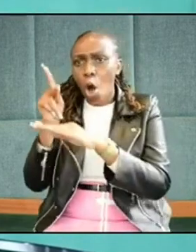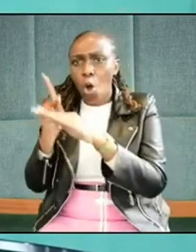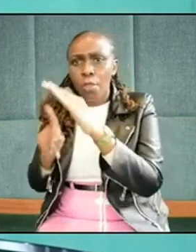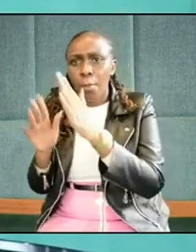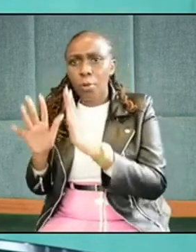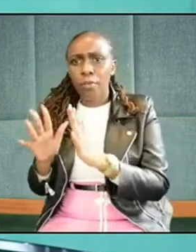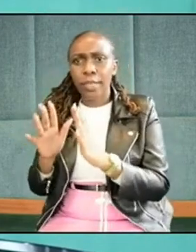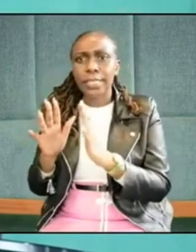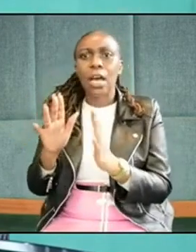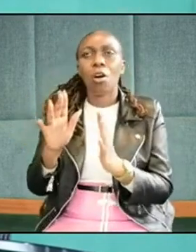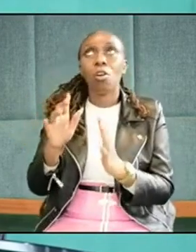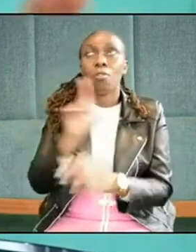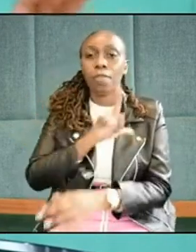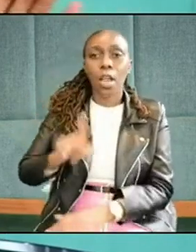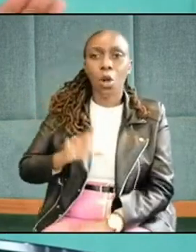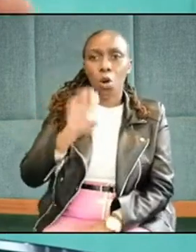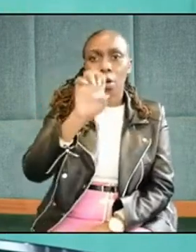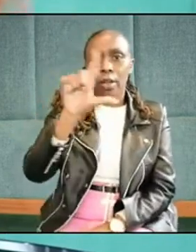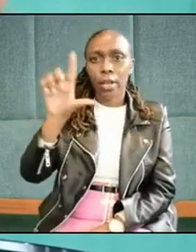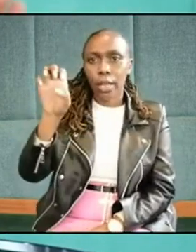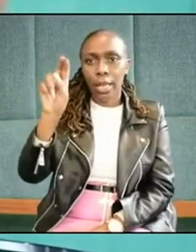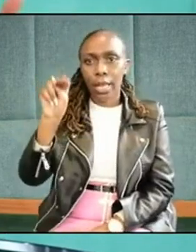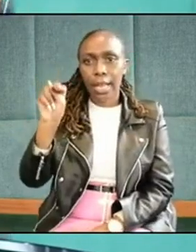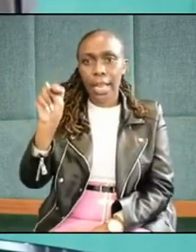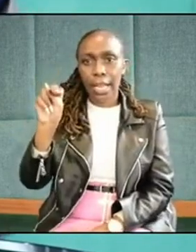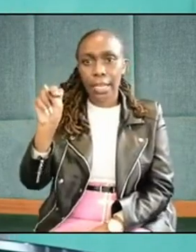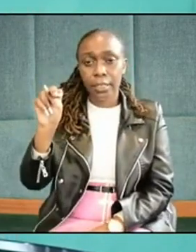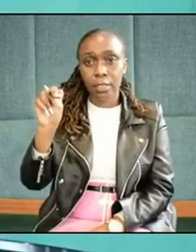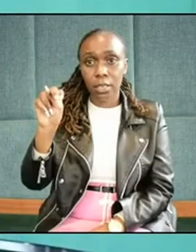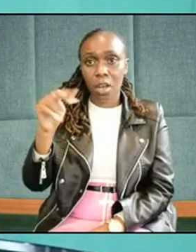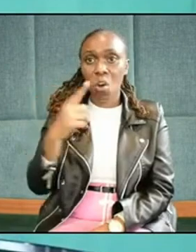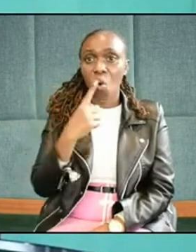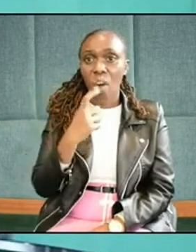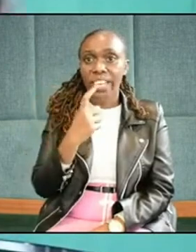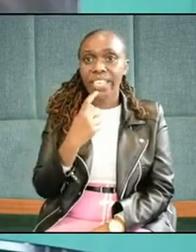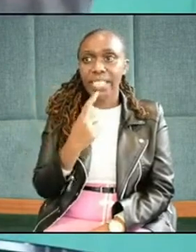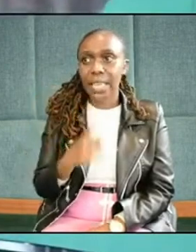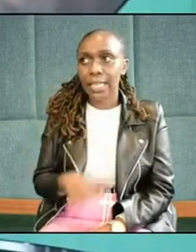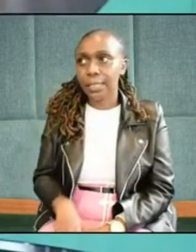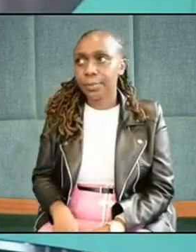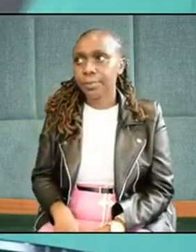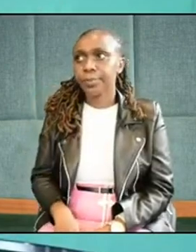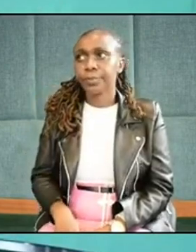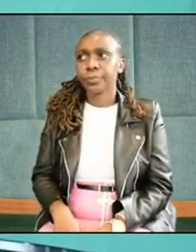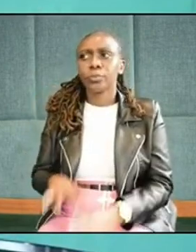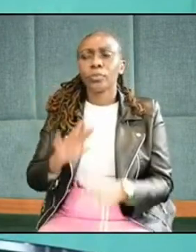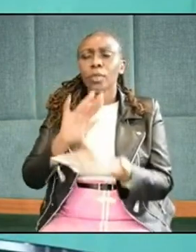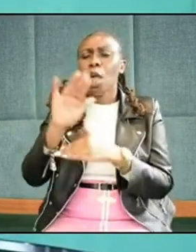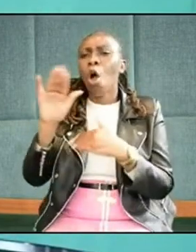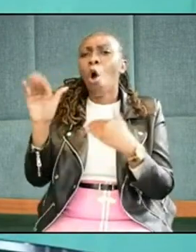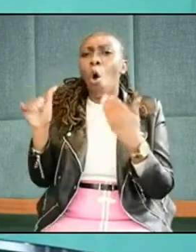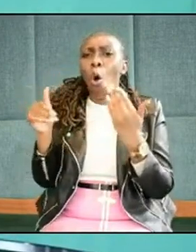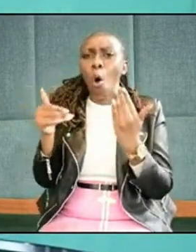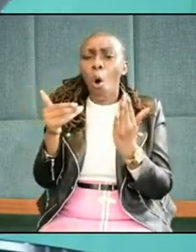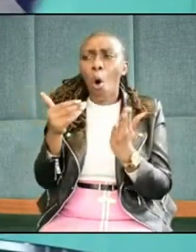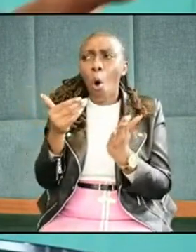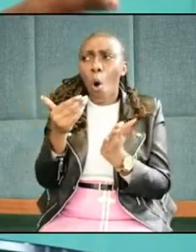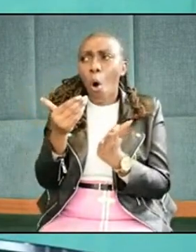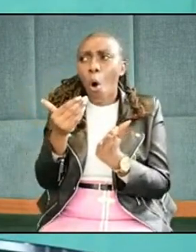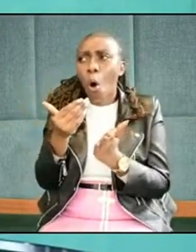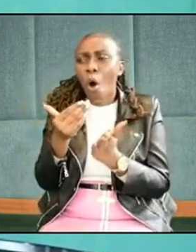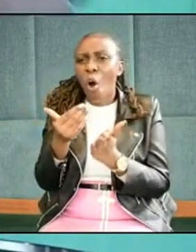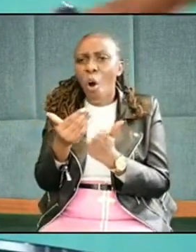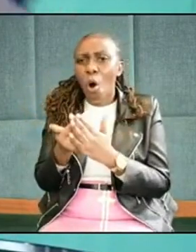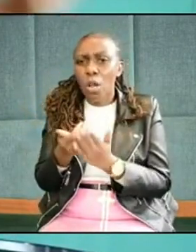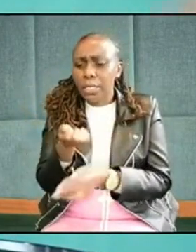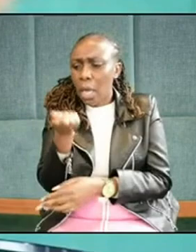Lord, Ellen White, puts it. She says hell was empty that day. All the grandfathers and grandmothers and all